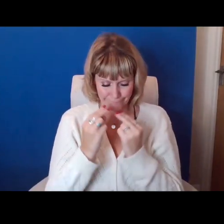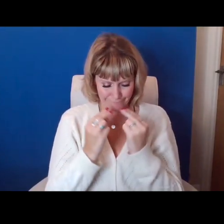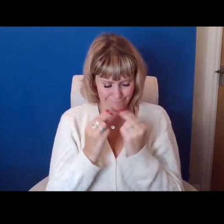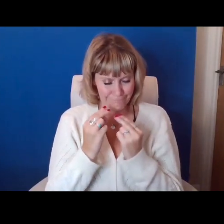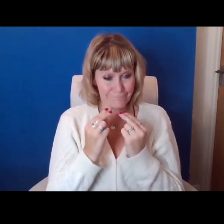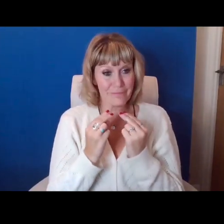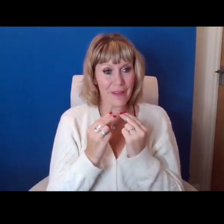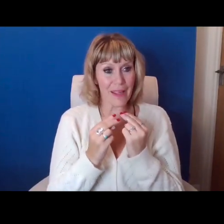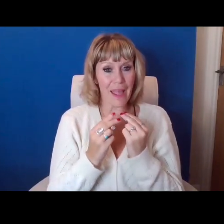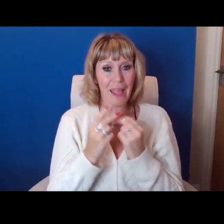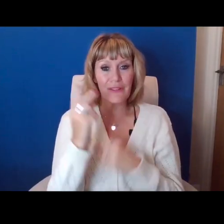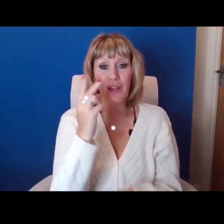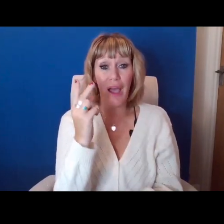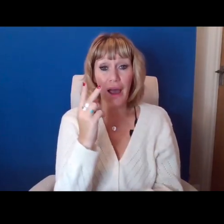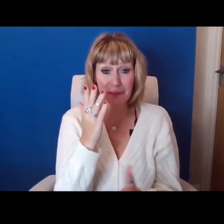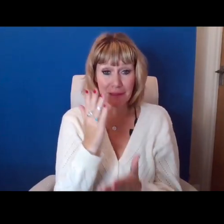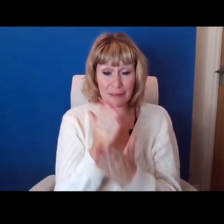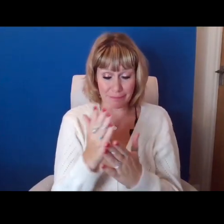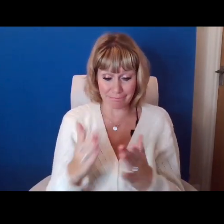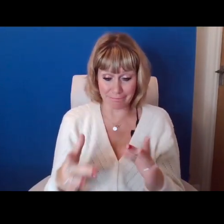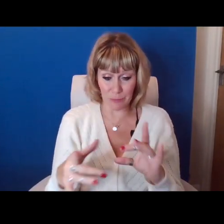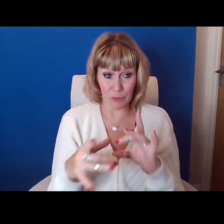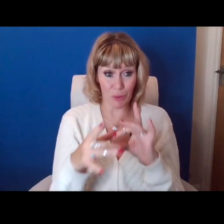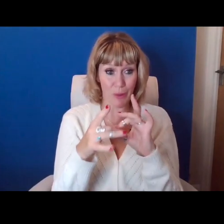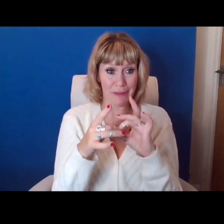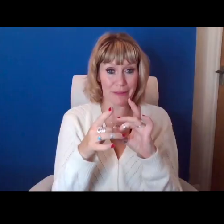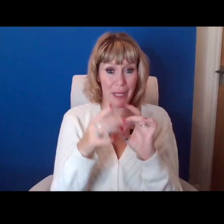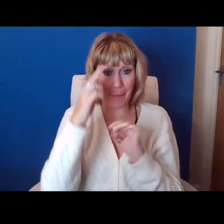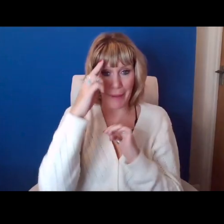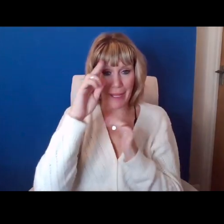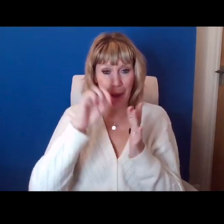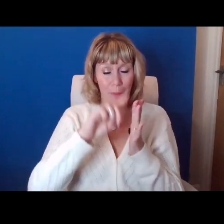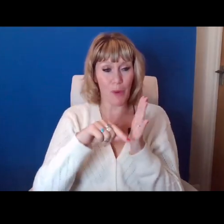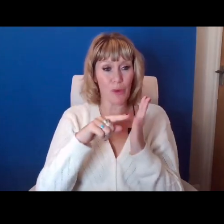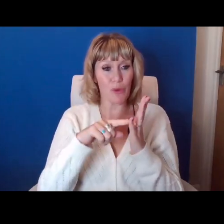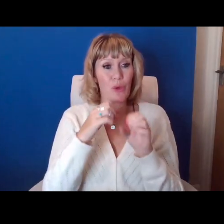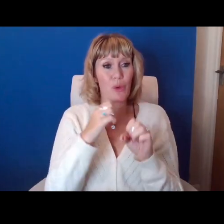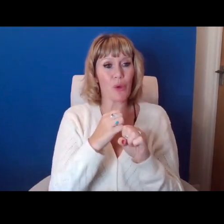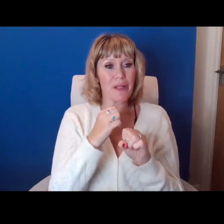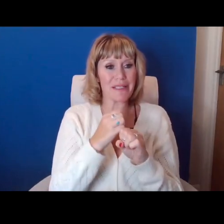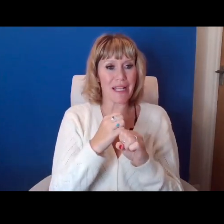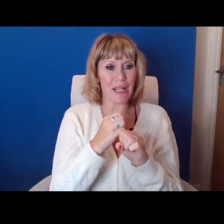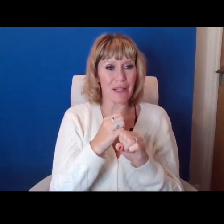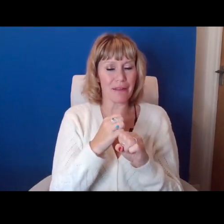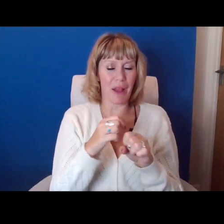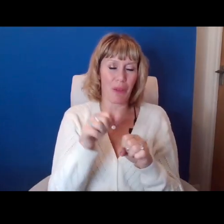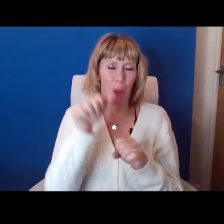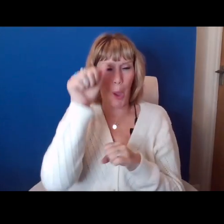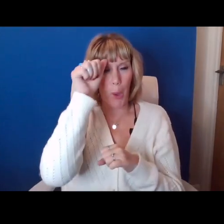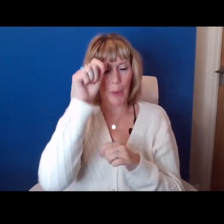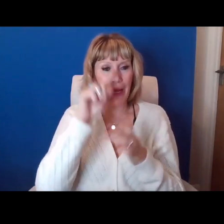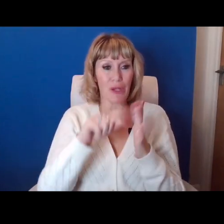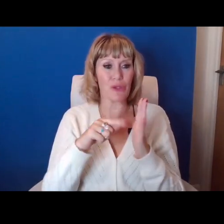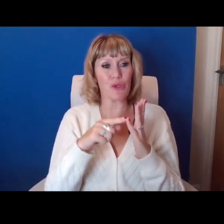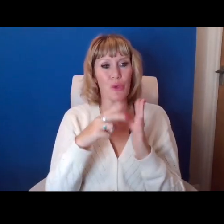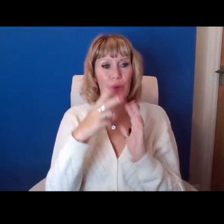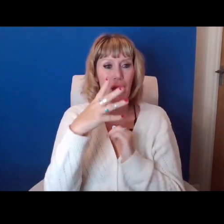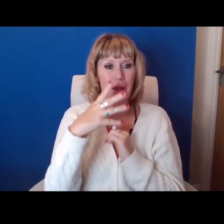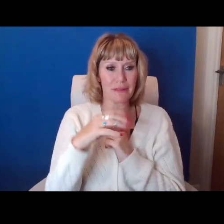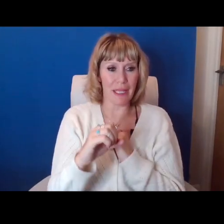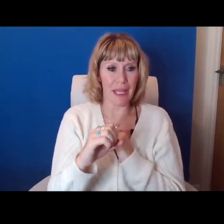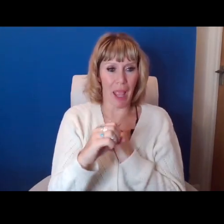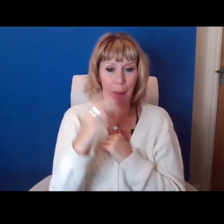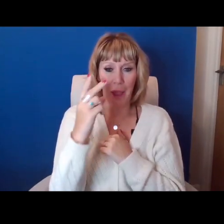who are present. My name's Gosling, also known as Ju90, and I'm the artistic director of